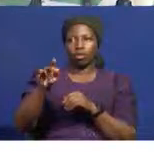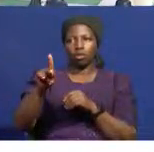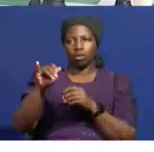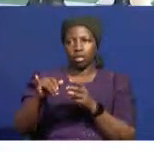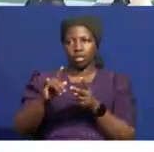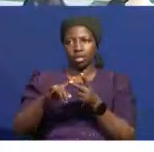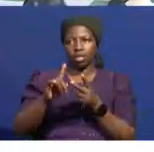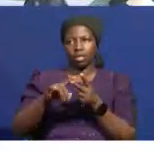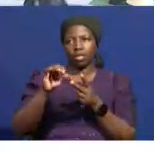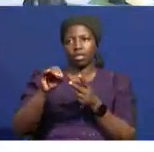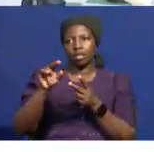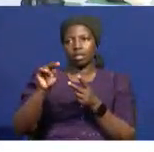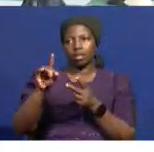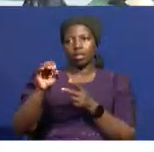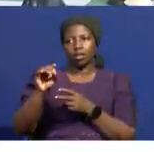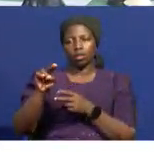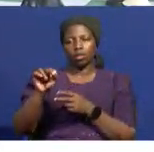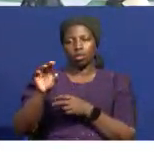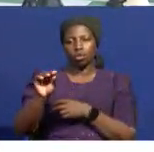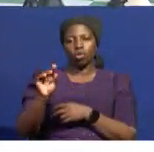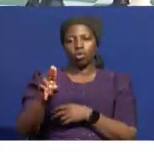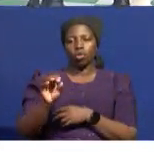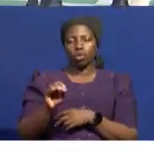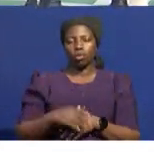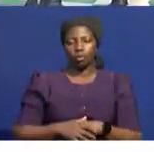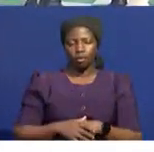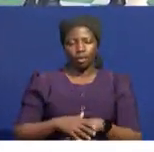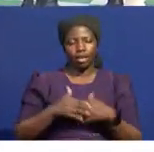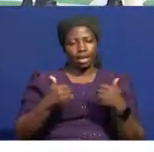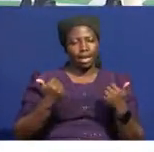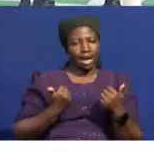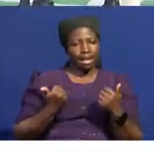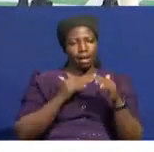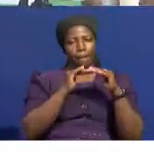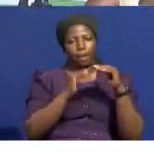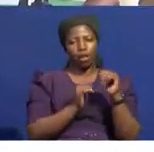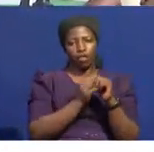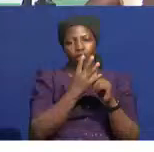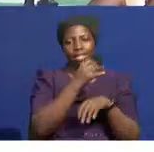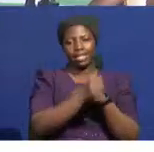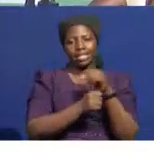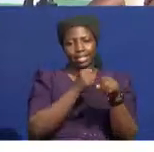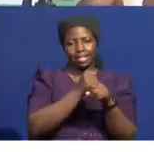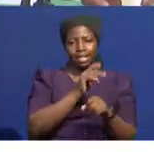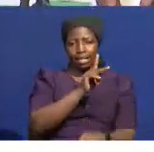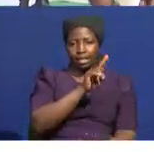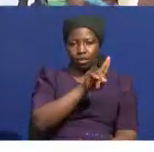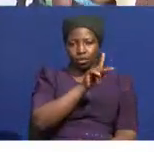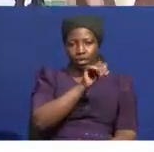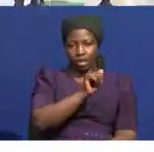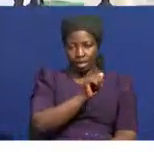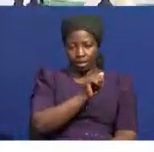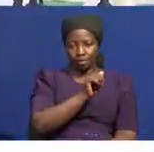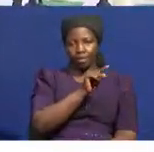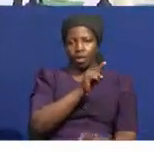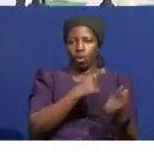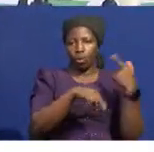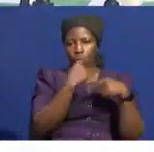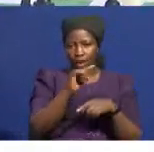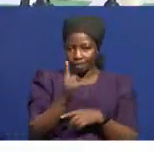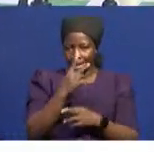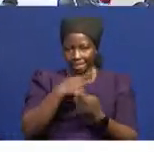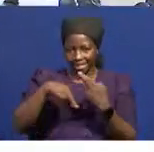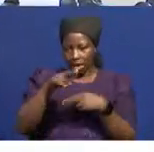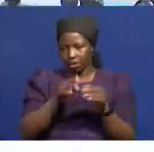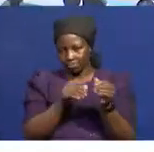to second and third position respectively. In the girls under-14 open category, Kuka Riziki from St. Bakita won the first